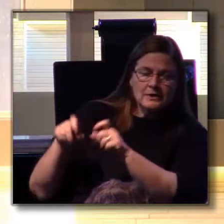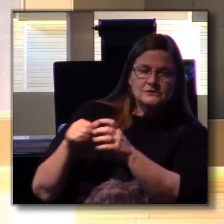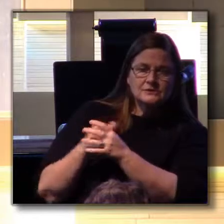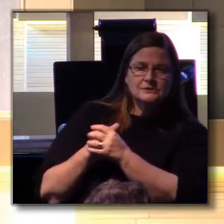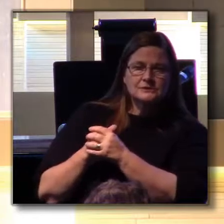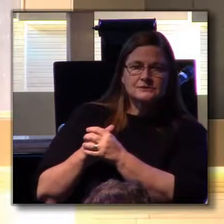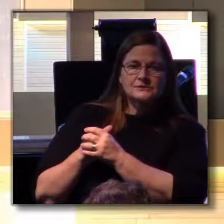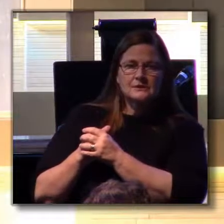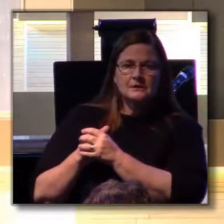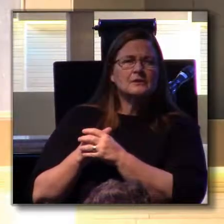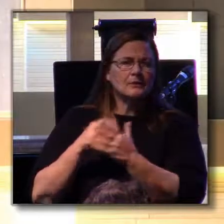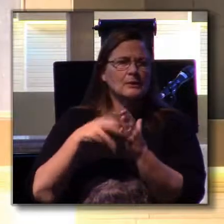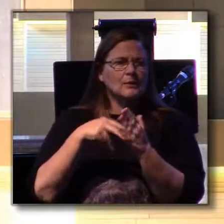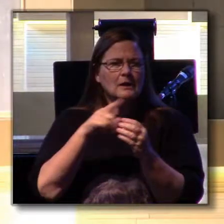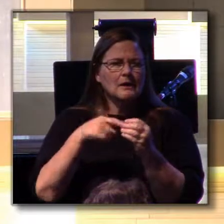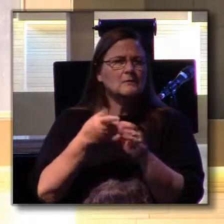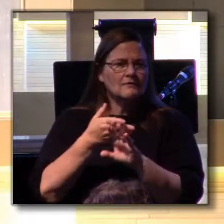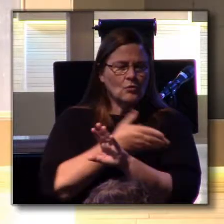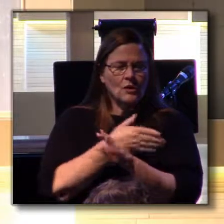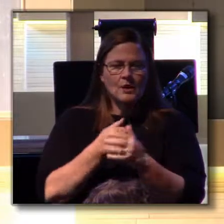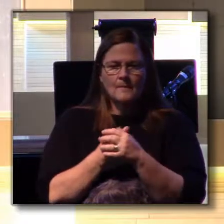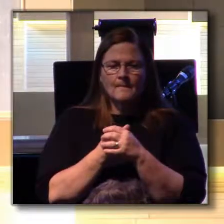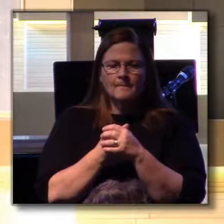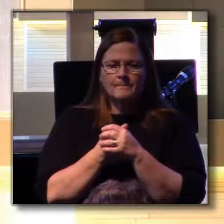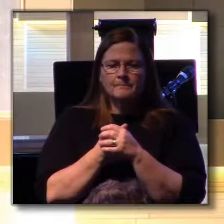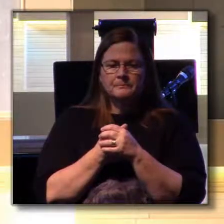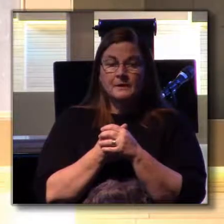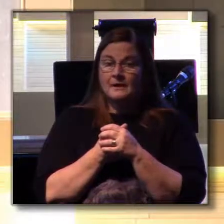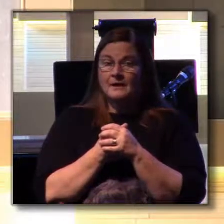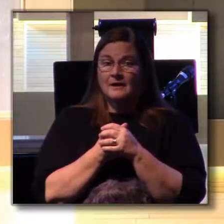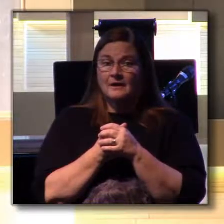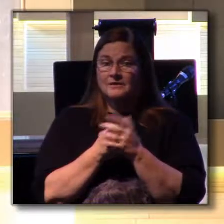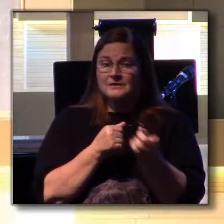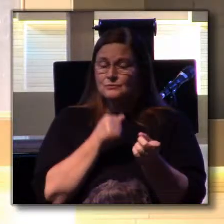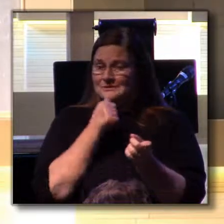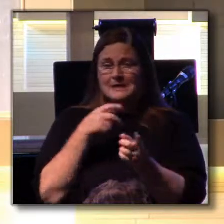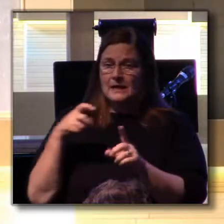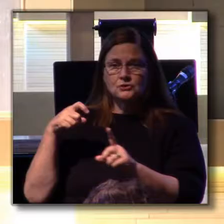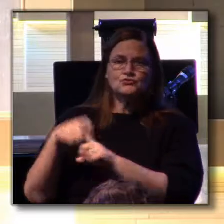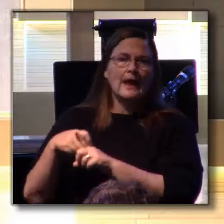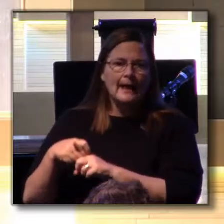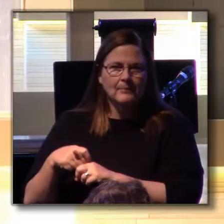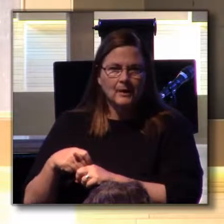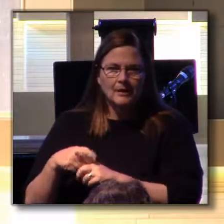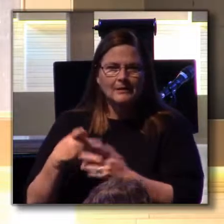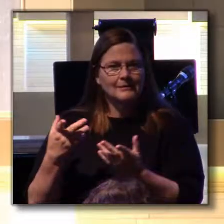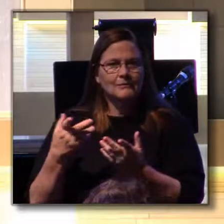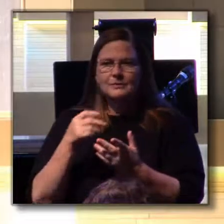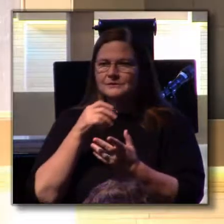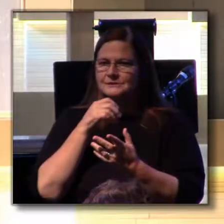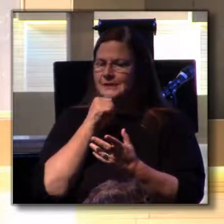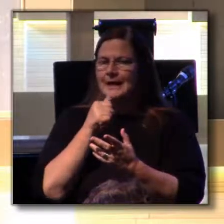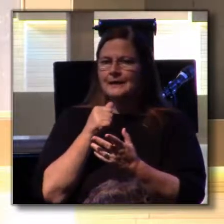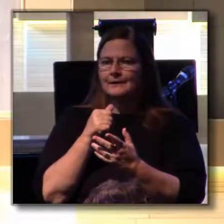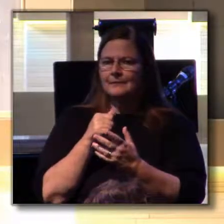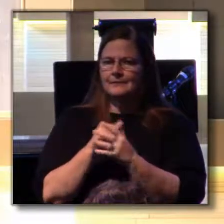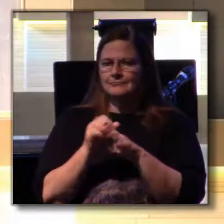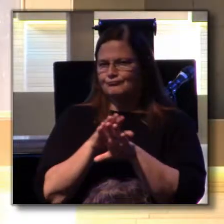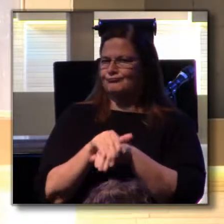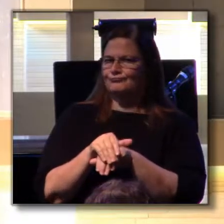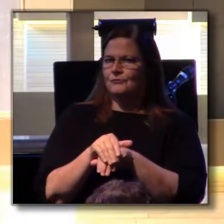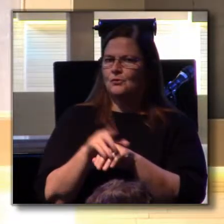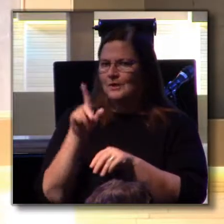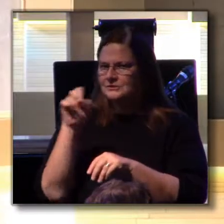we had read previously, this was not a trap. This was not an insincere question that